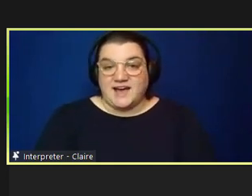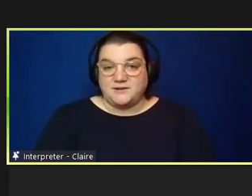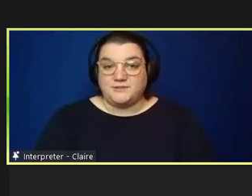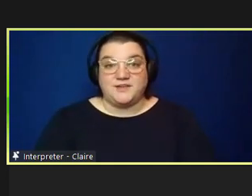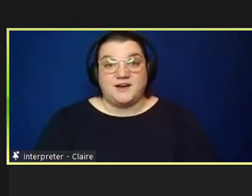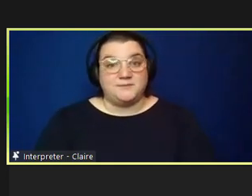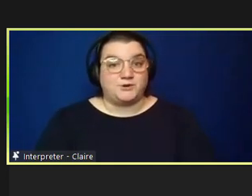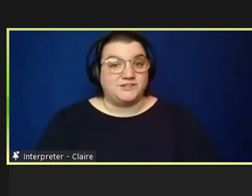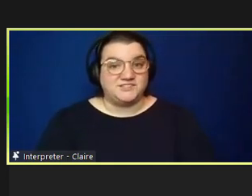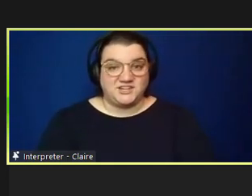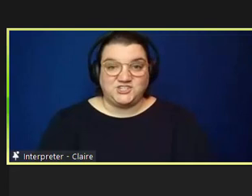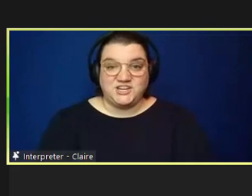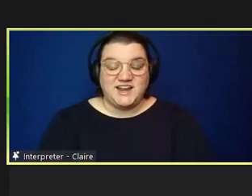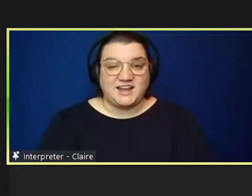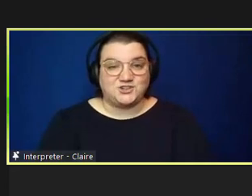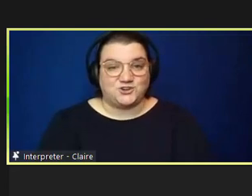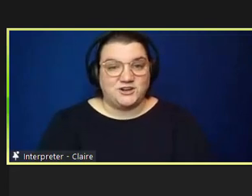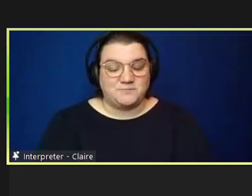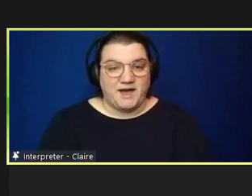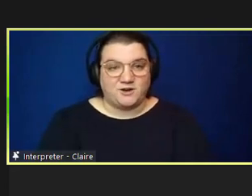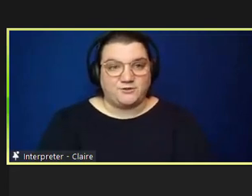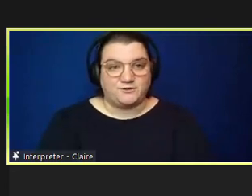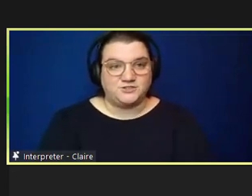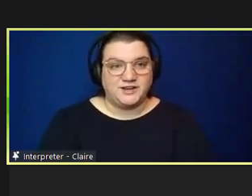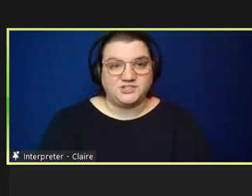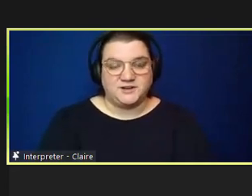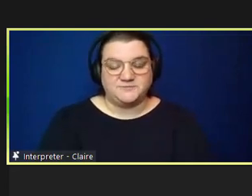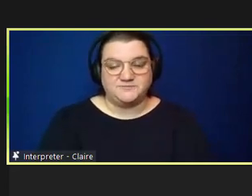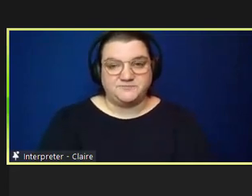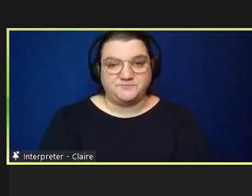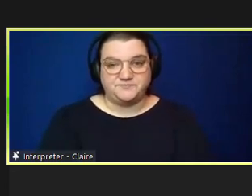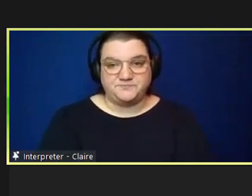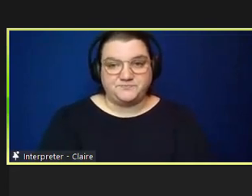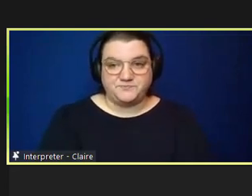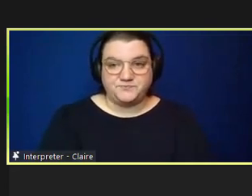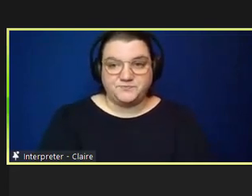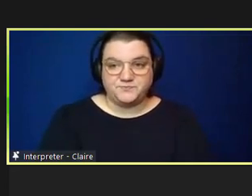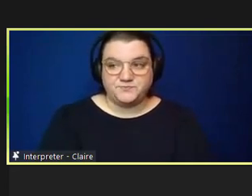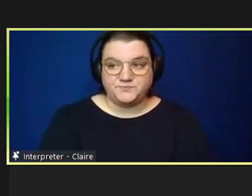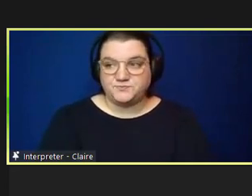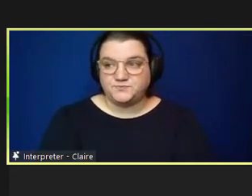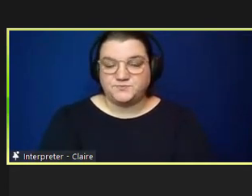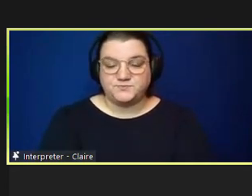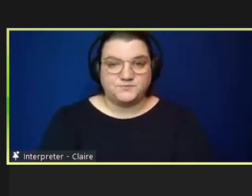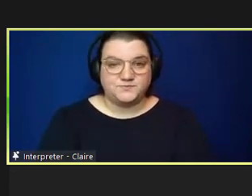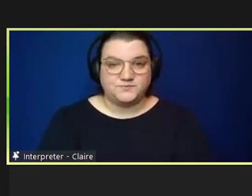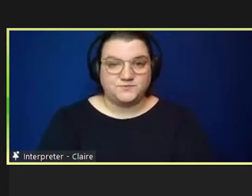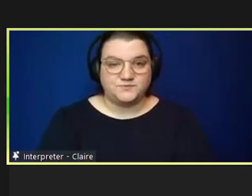close the presentation and turn it back over to Angela.